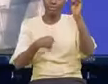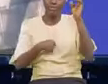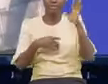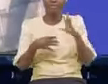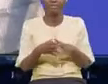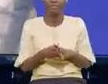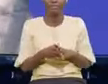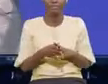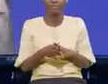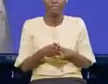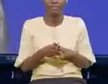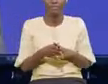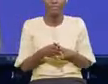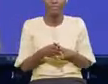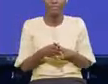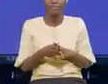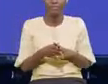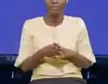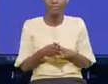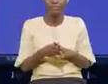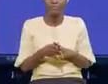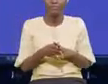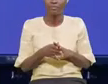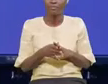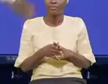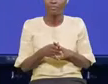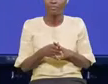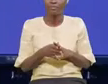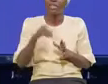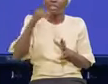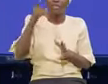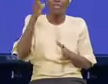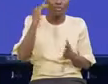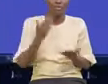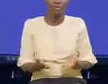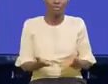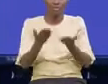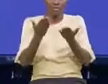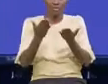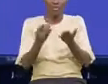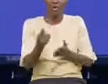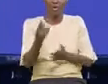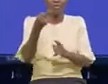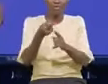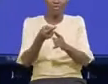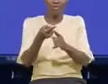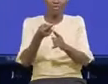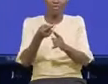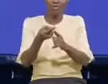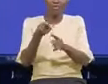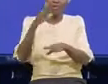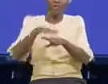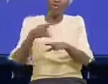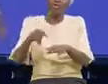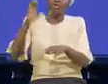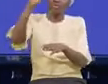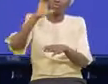bena nye la, mahe amewo katã ava nye ŋutɔ gbɔnye. O dio ɖe dzi le atsiso ga ŋuti.